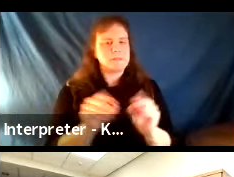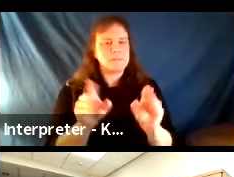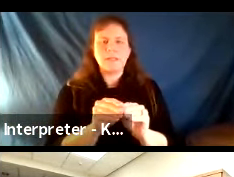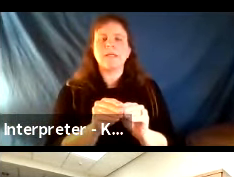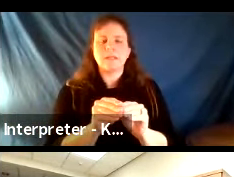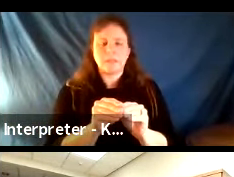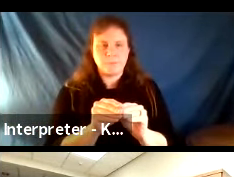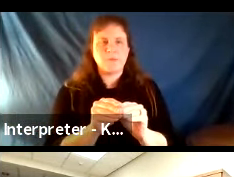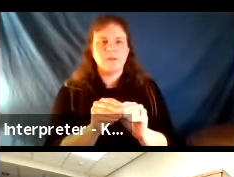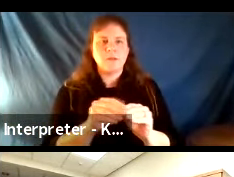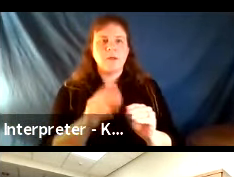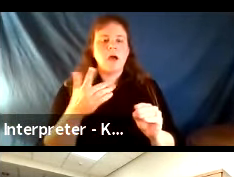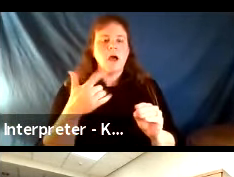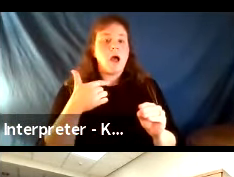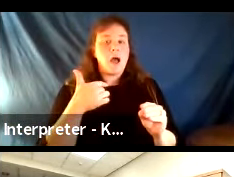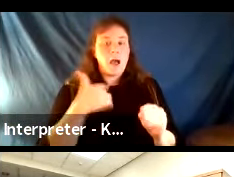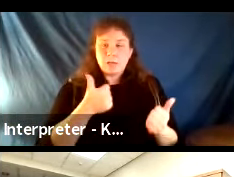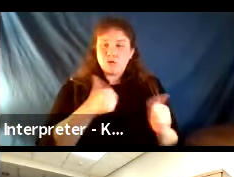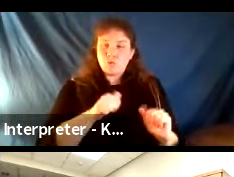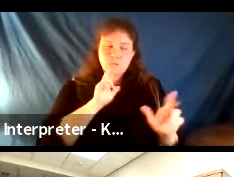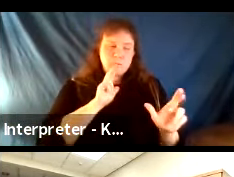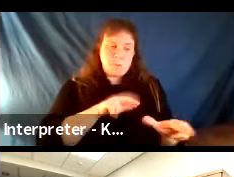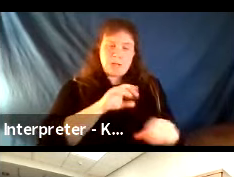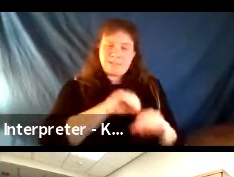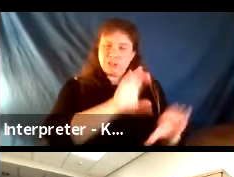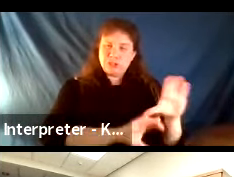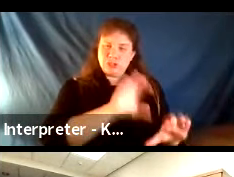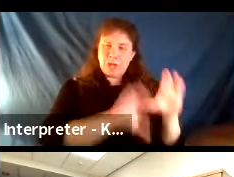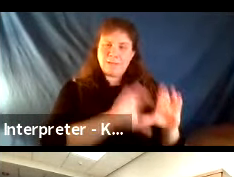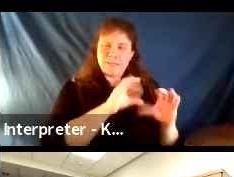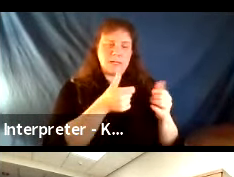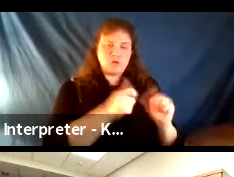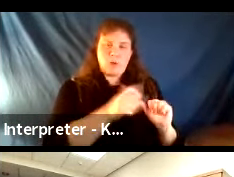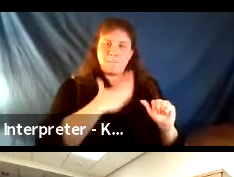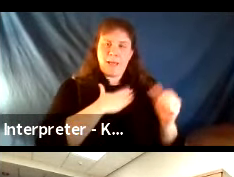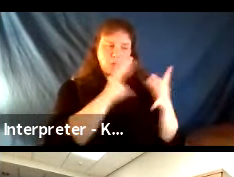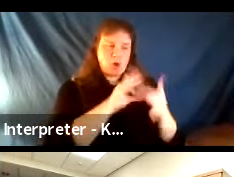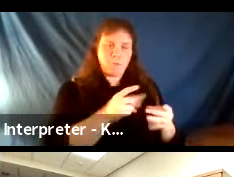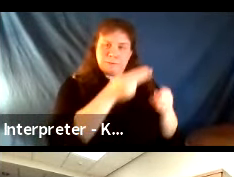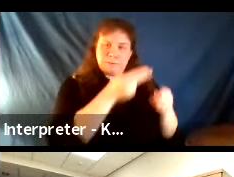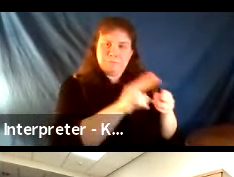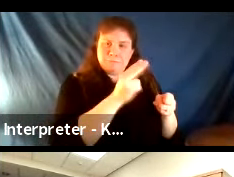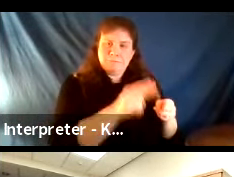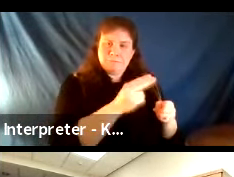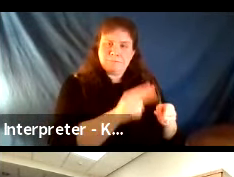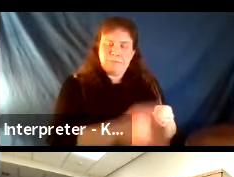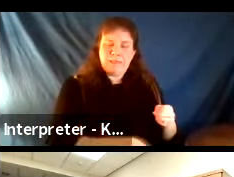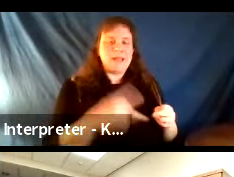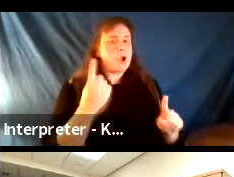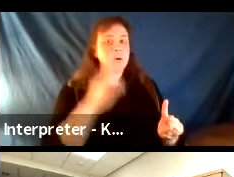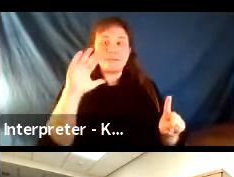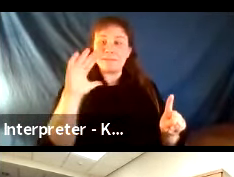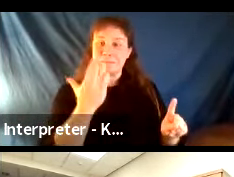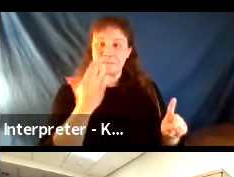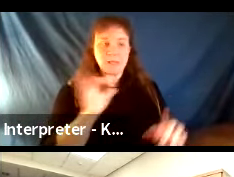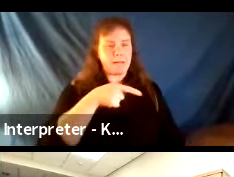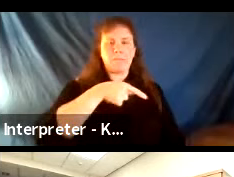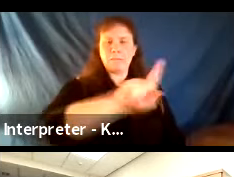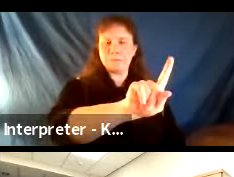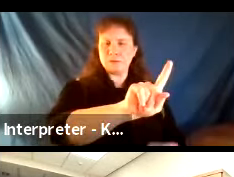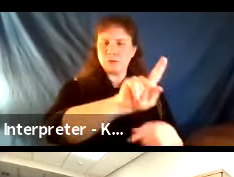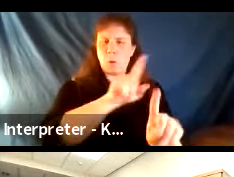I'm just trying to respond in chat, and in chat I try to be as succinct as possible, and it always looks like some hostile little jab. That really isn't what I